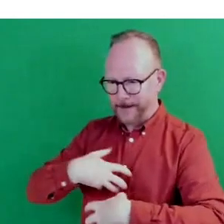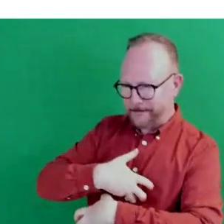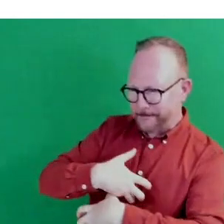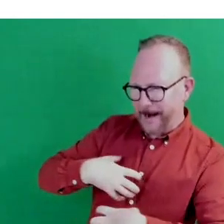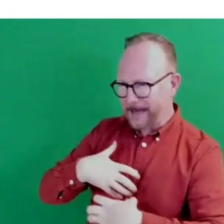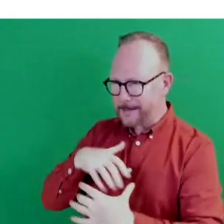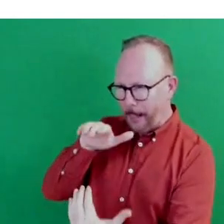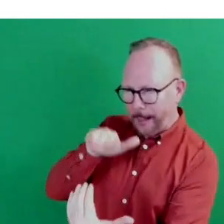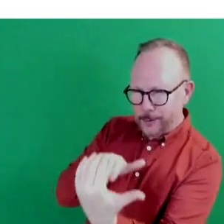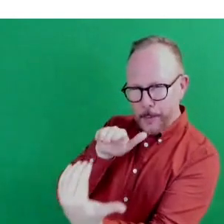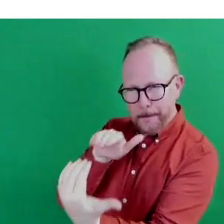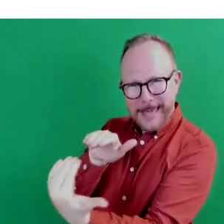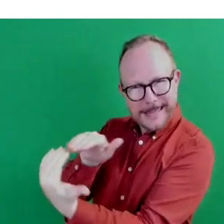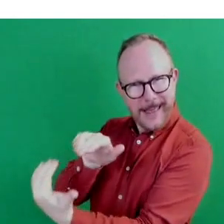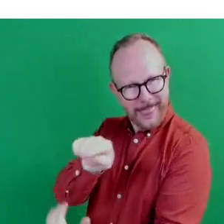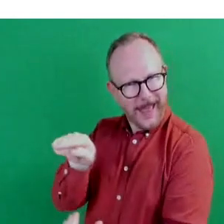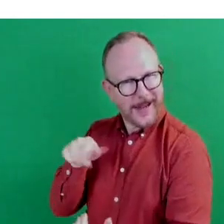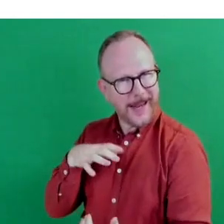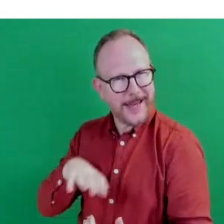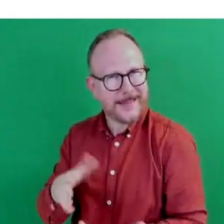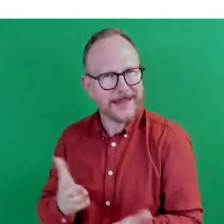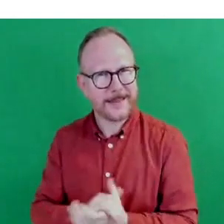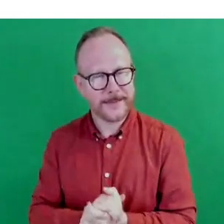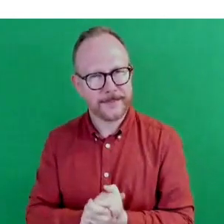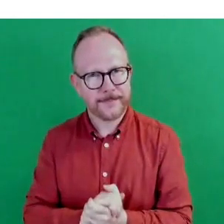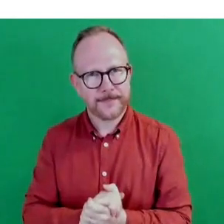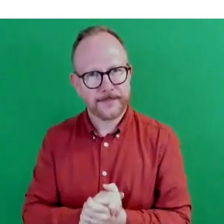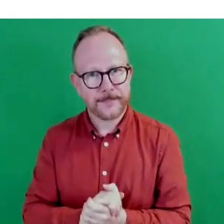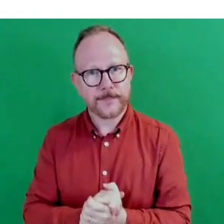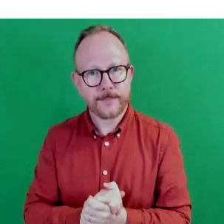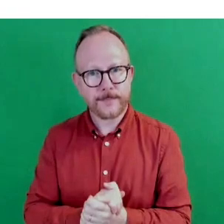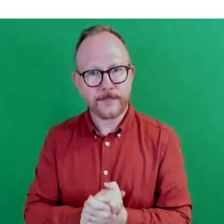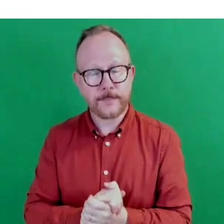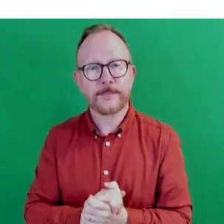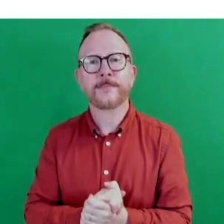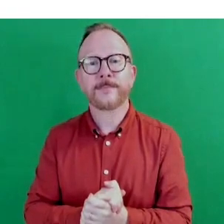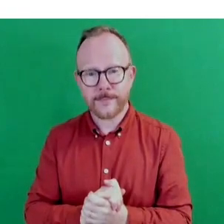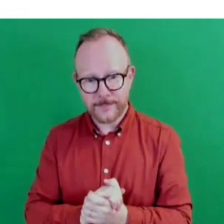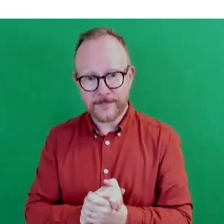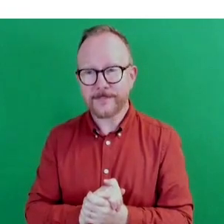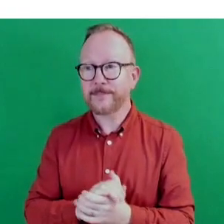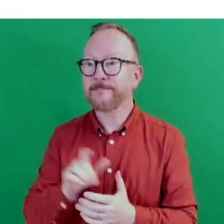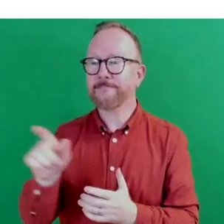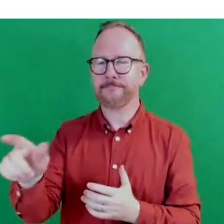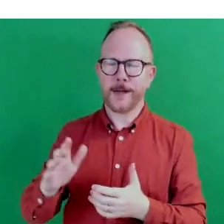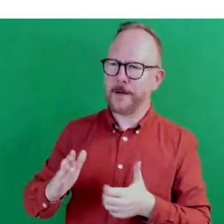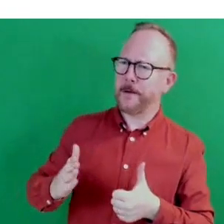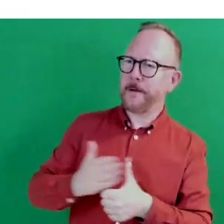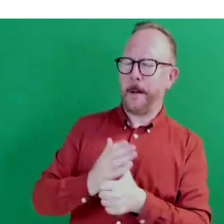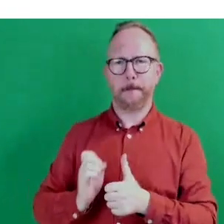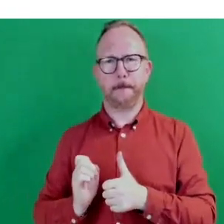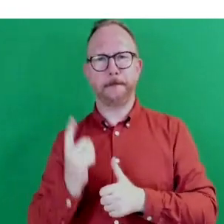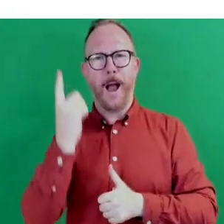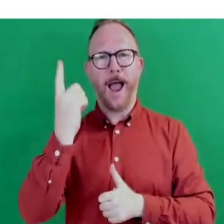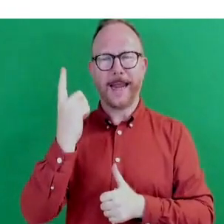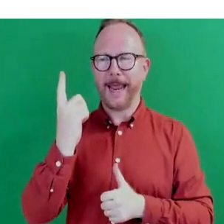and find a way to help. I can see that the quote about the pioneers thing was somebody saying, great, you're putting down the footprints